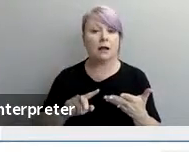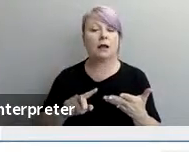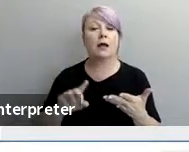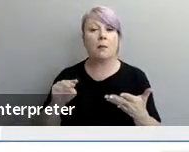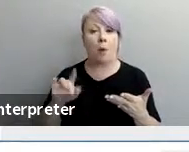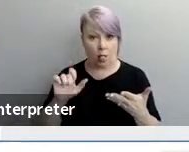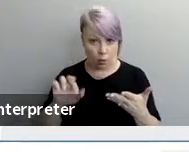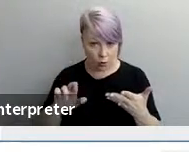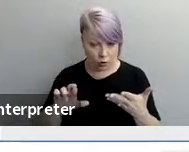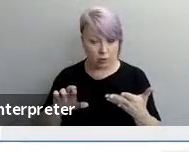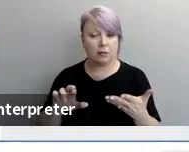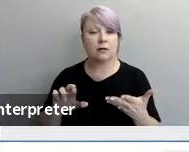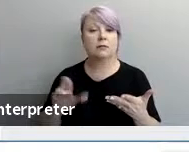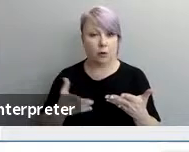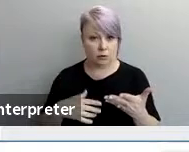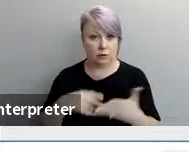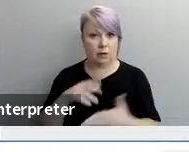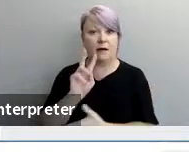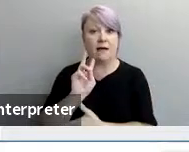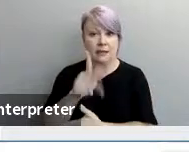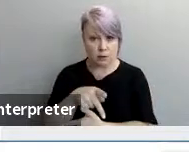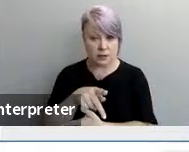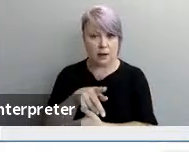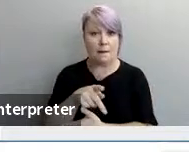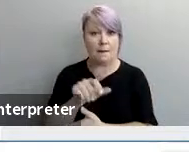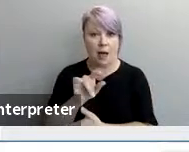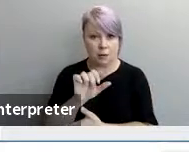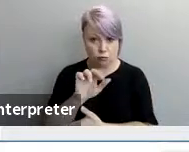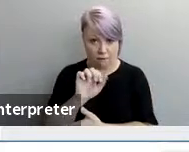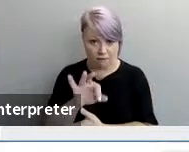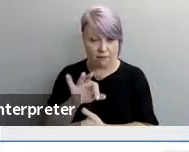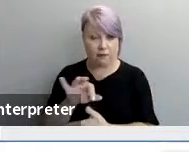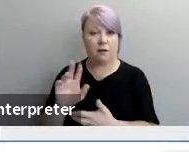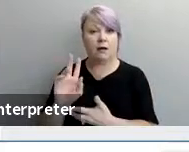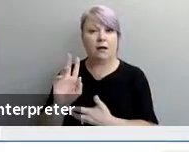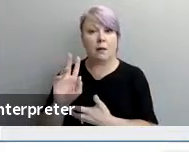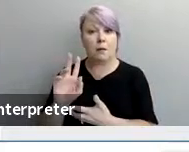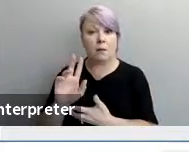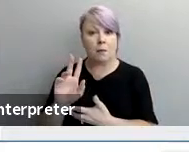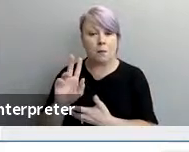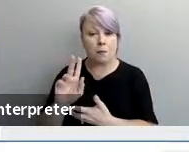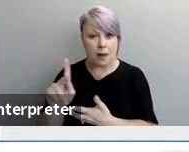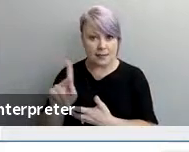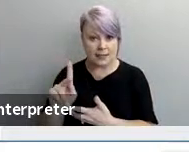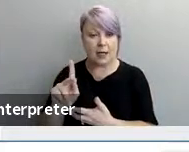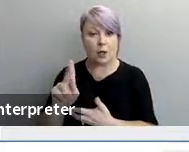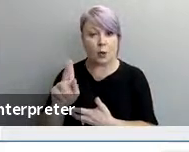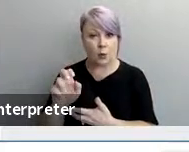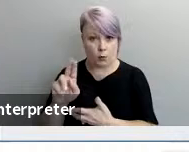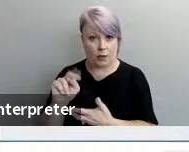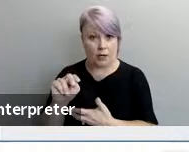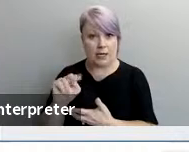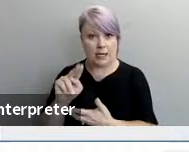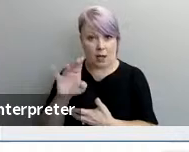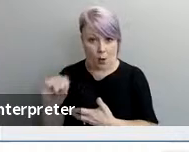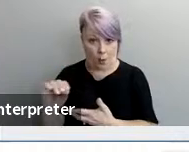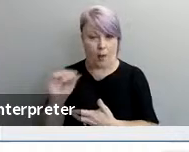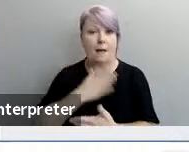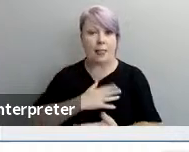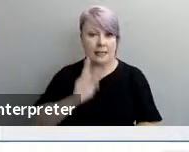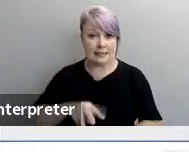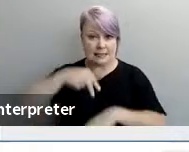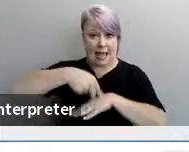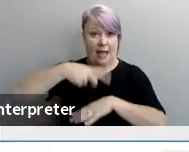Director Moeller. Here. Vice President Patroff. Here. And President Cuneo. Here. Can we all stay until the